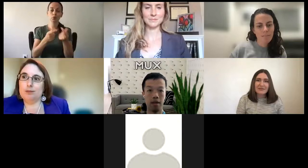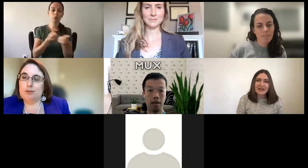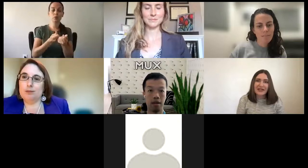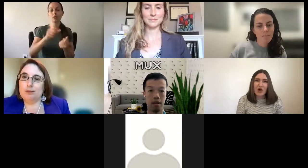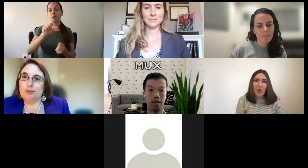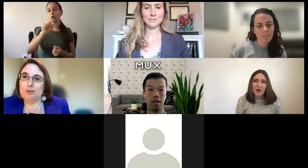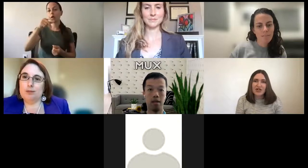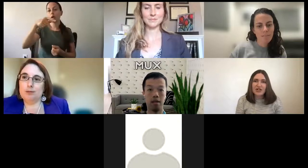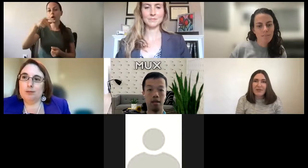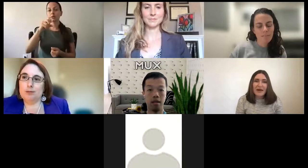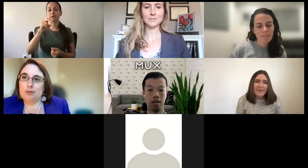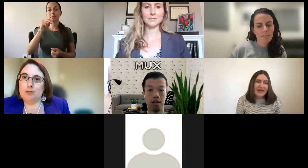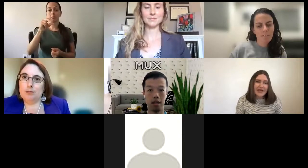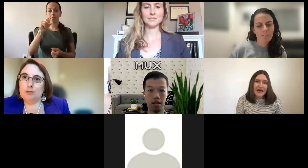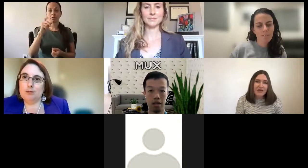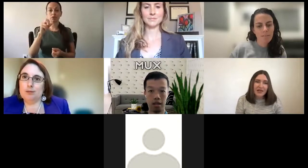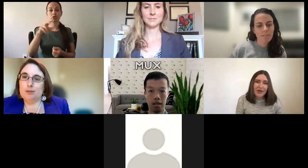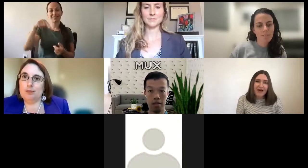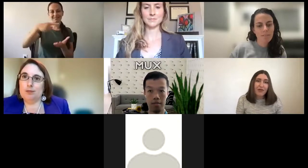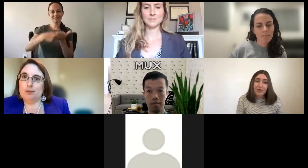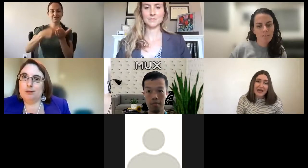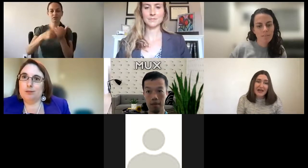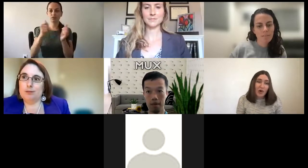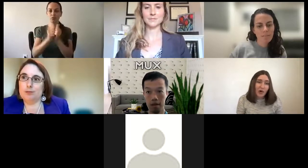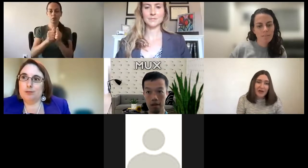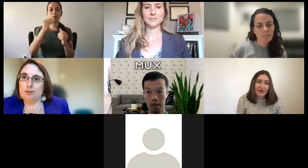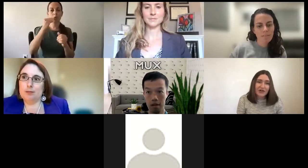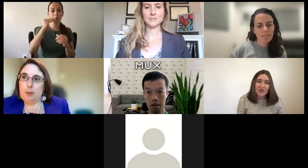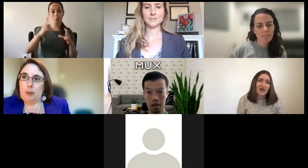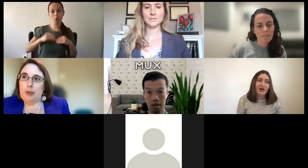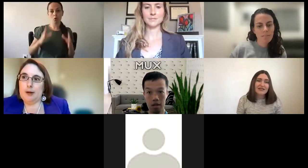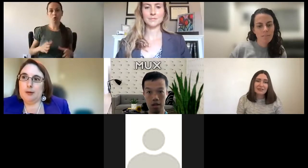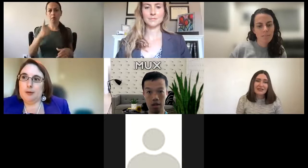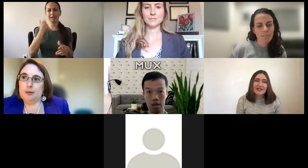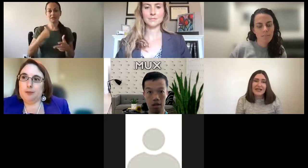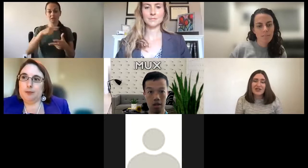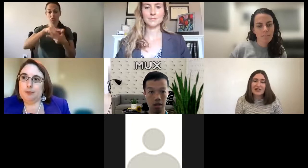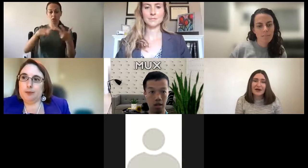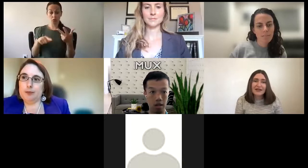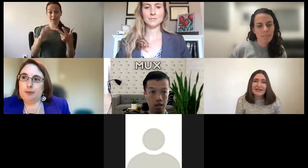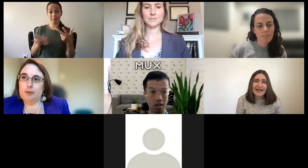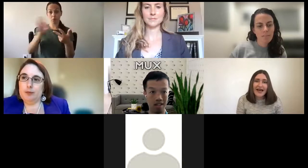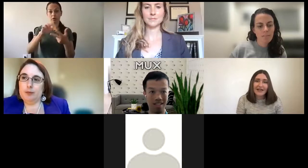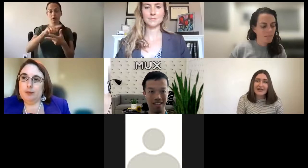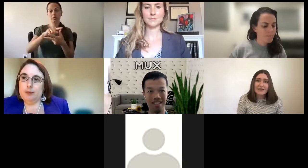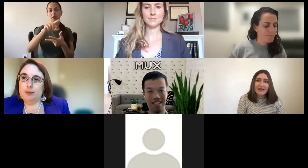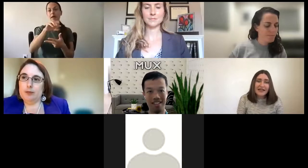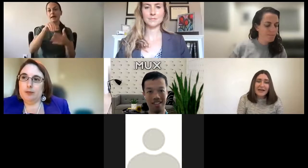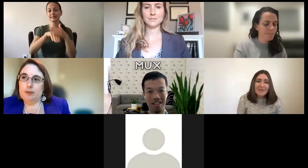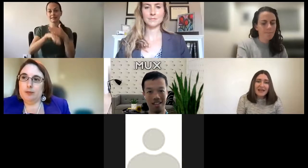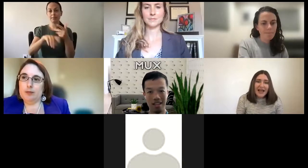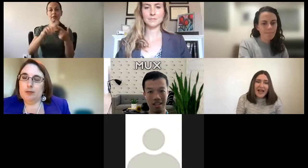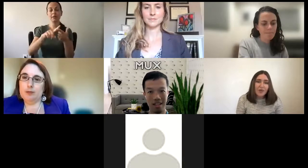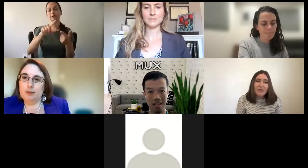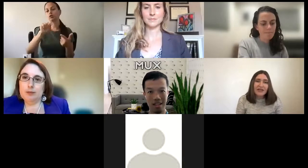around disability and home ownership, because at Blend, we have 3 core pillars, which are simplicity, transparency, and